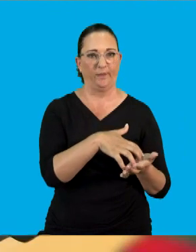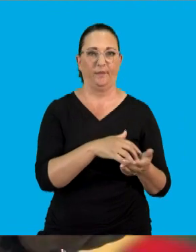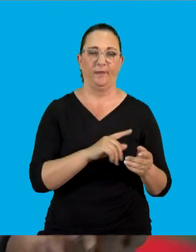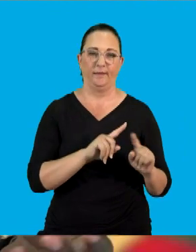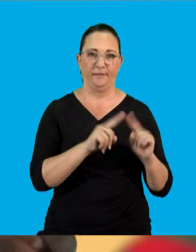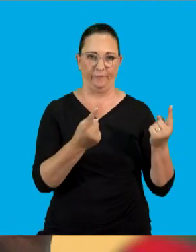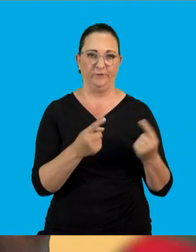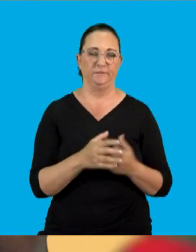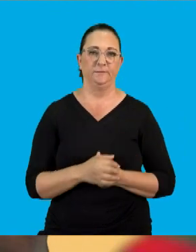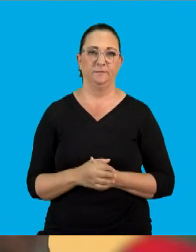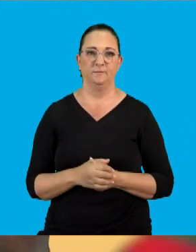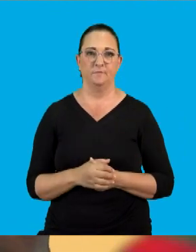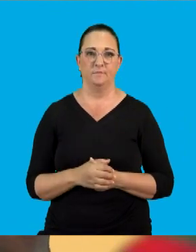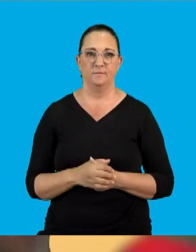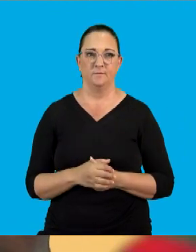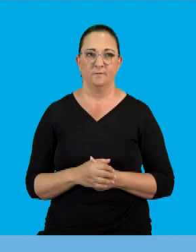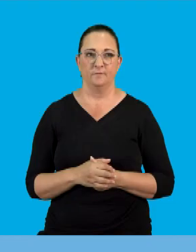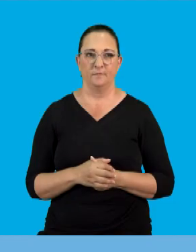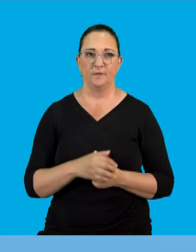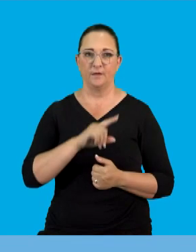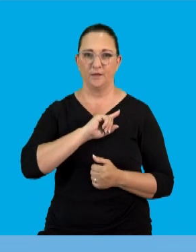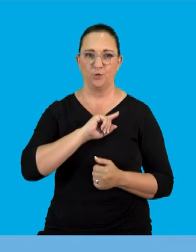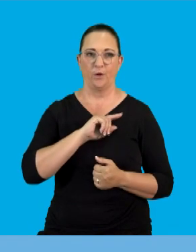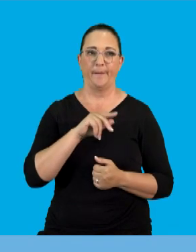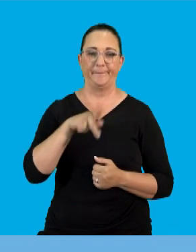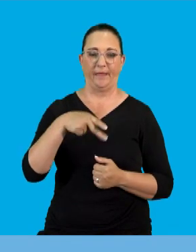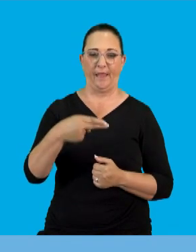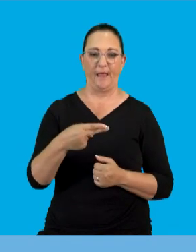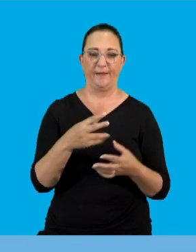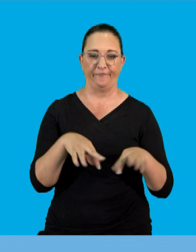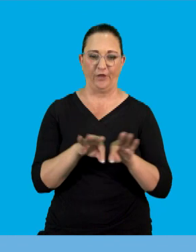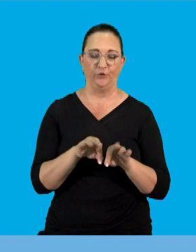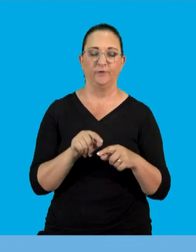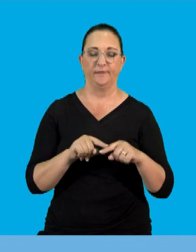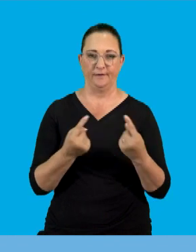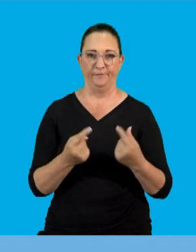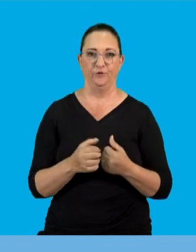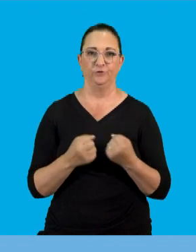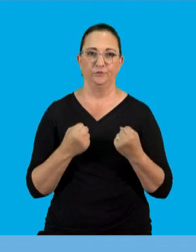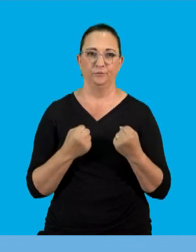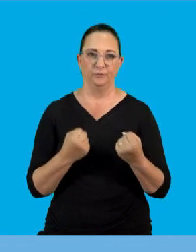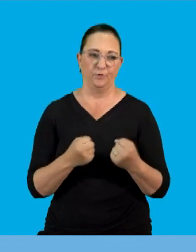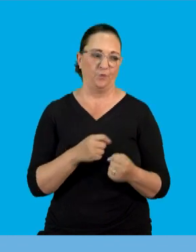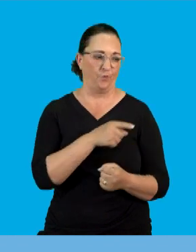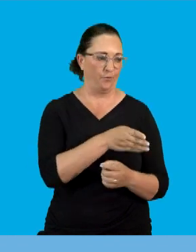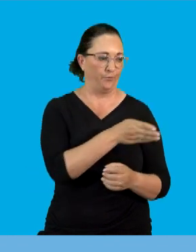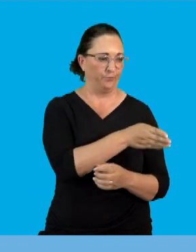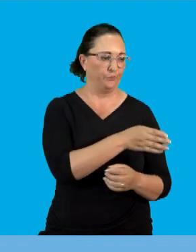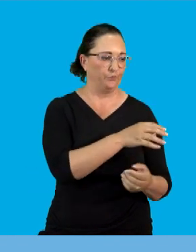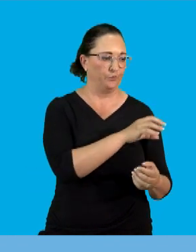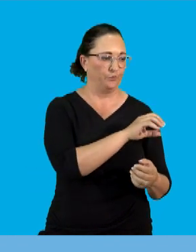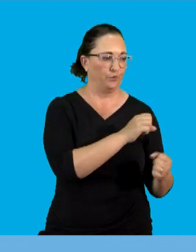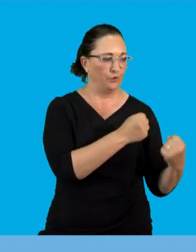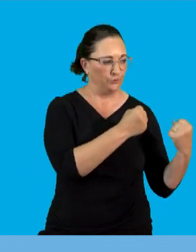different. And that is because there is a difference in the pH value of the two substances, either a weak acid and a strong